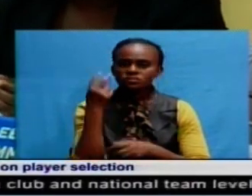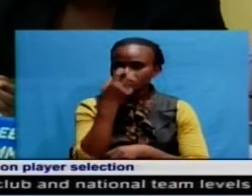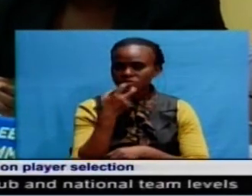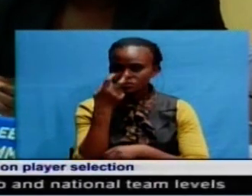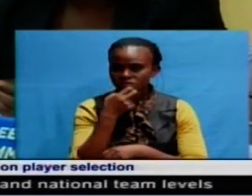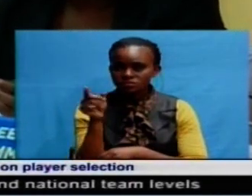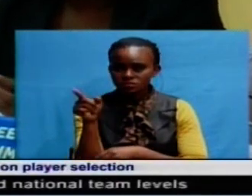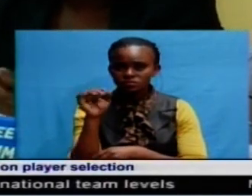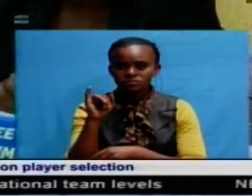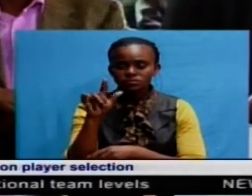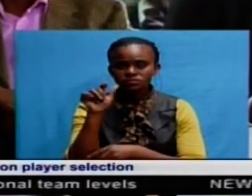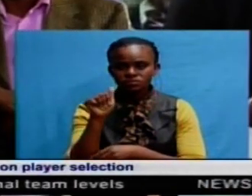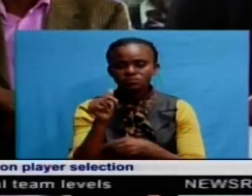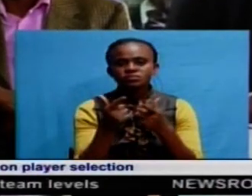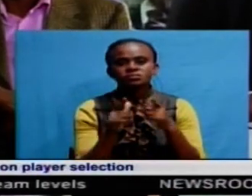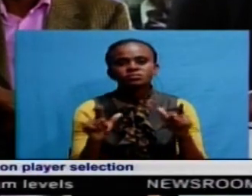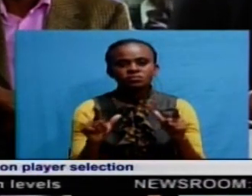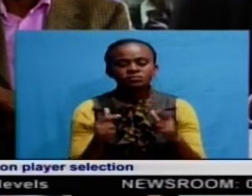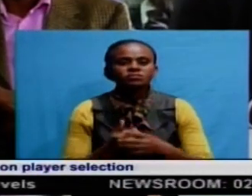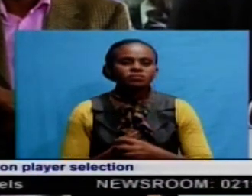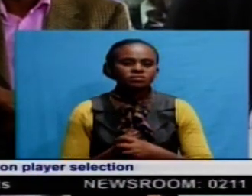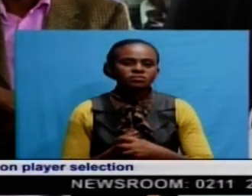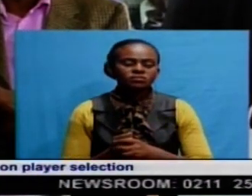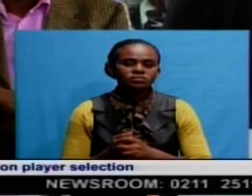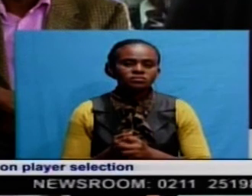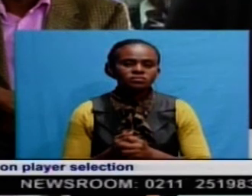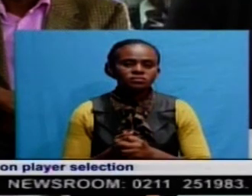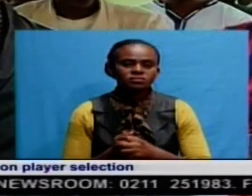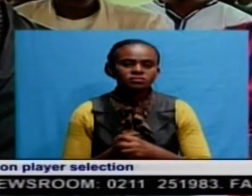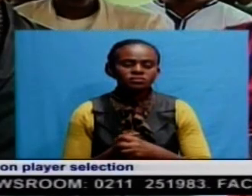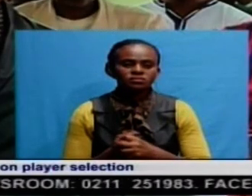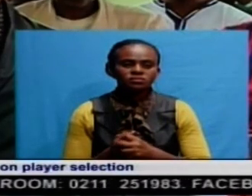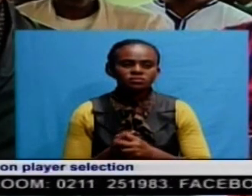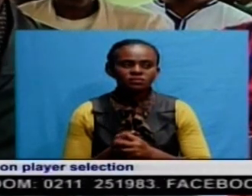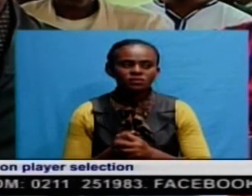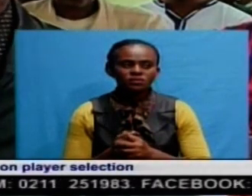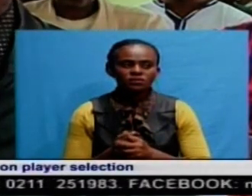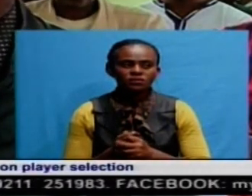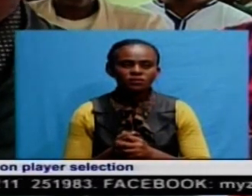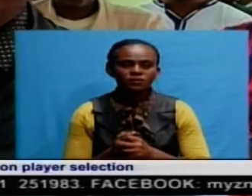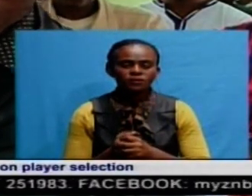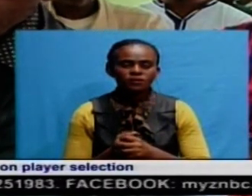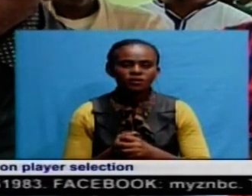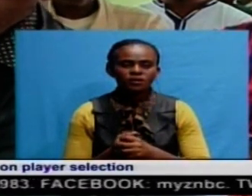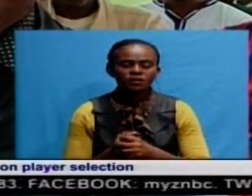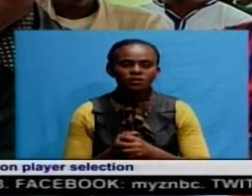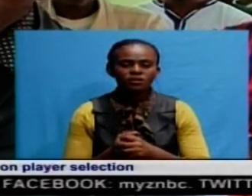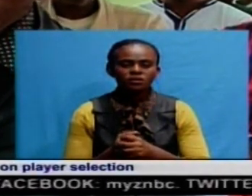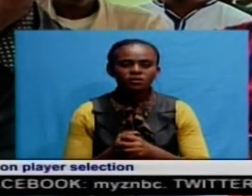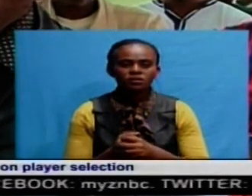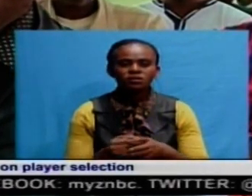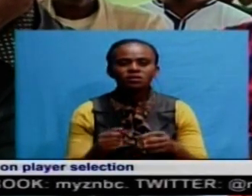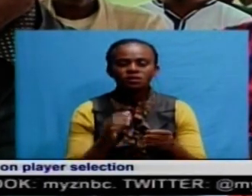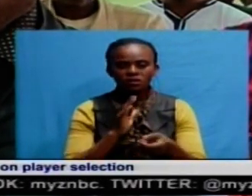bagatinta mandaza aba just Chifuke. When these people came, touched the